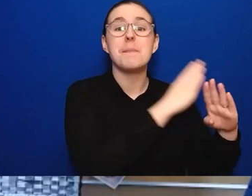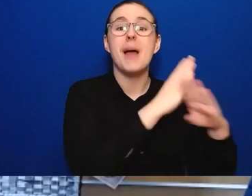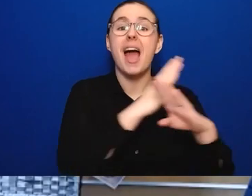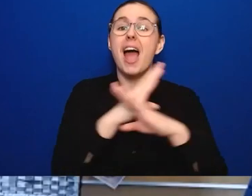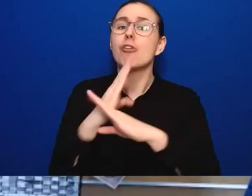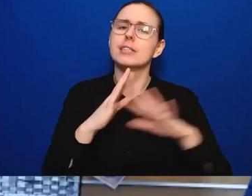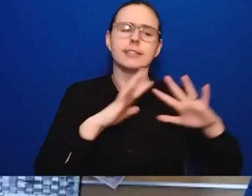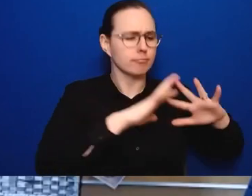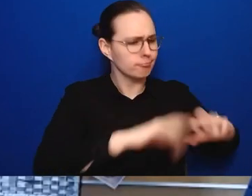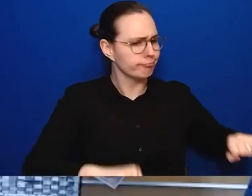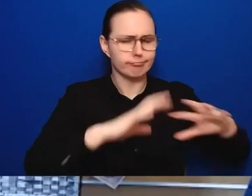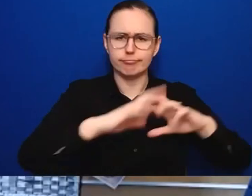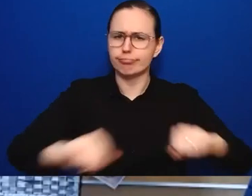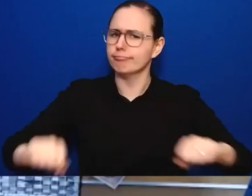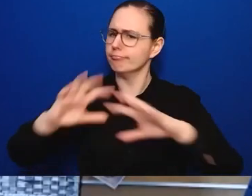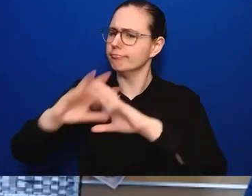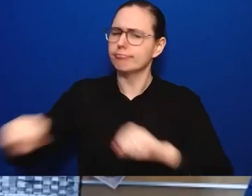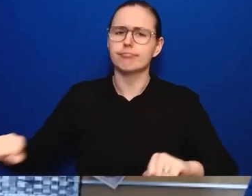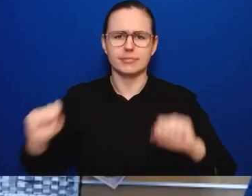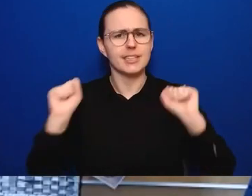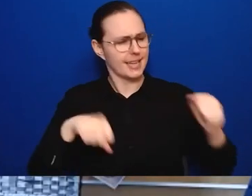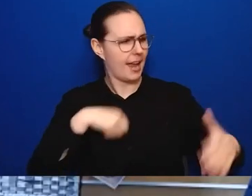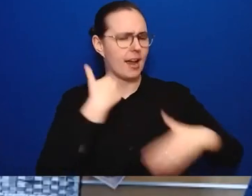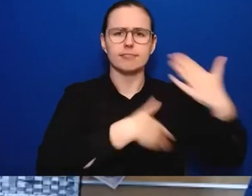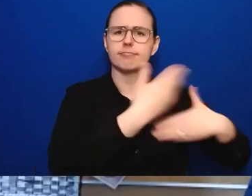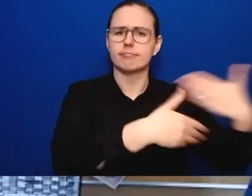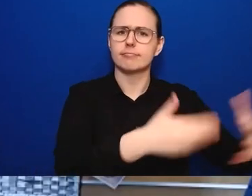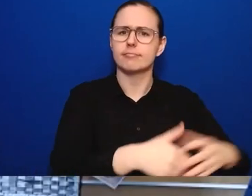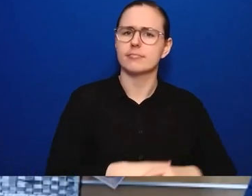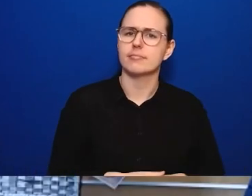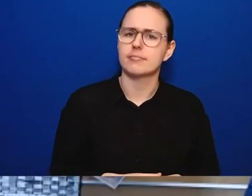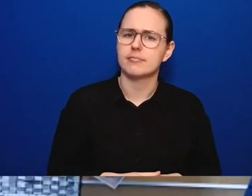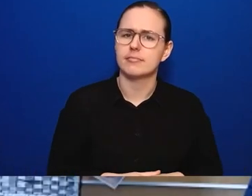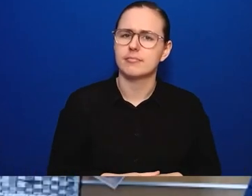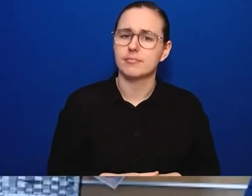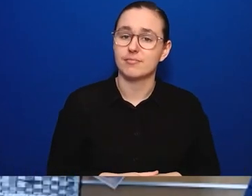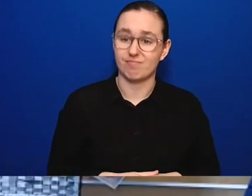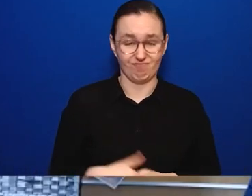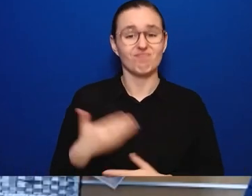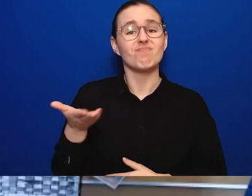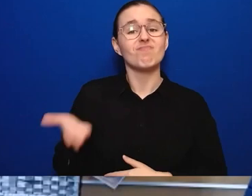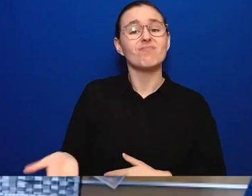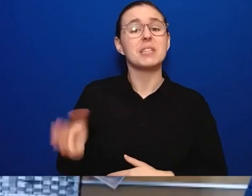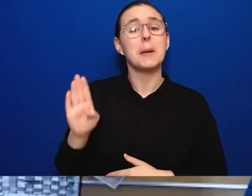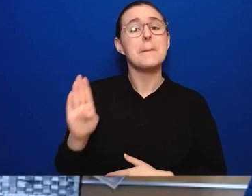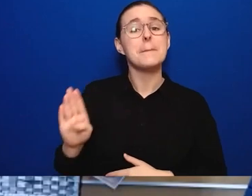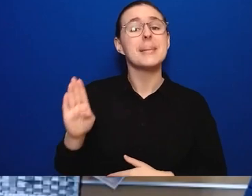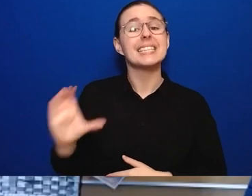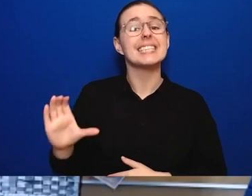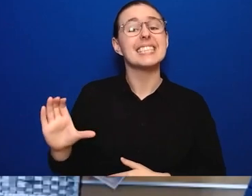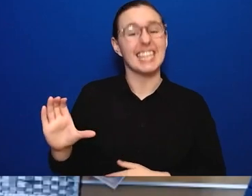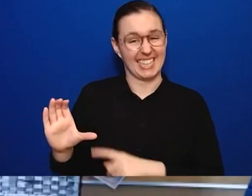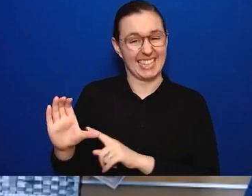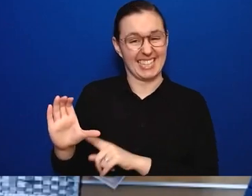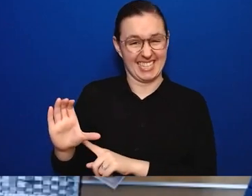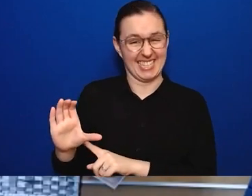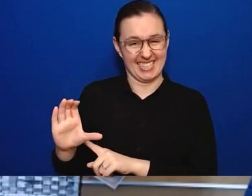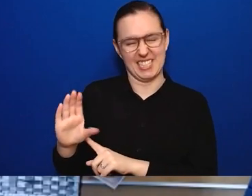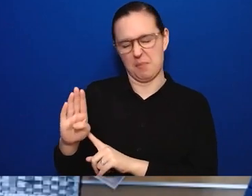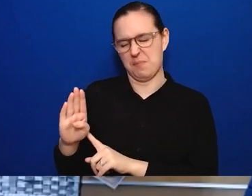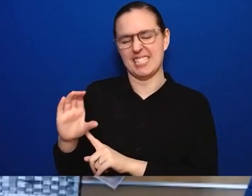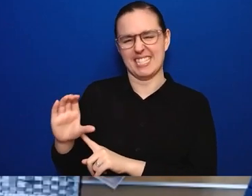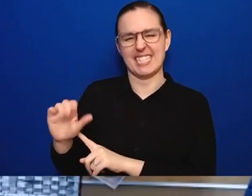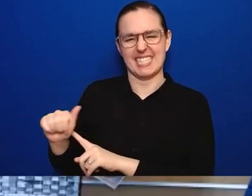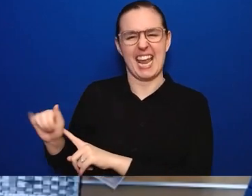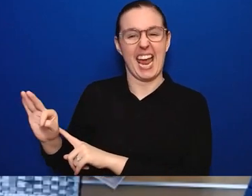BC Association of Friendship Centres, has been selected to support Indigenous community groups and organizations both